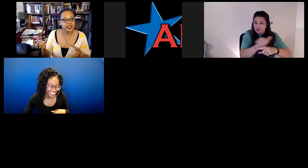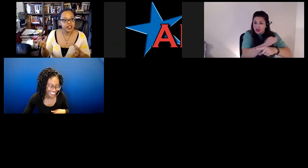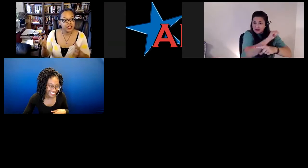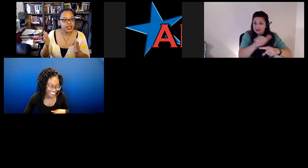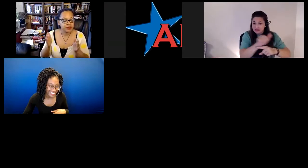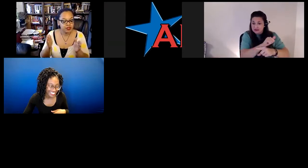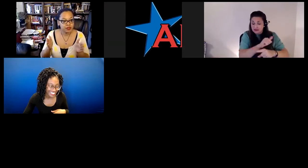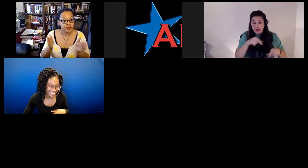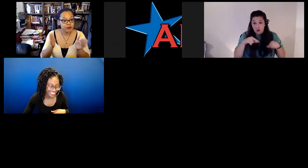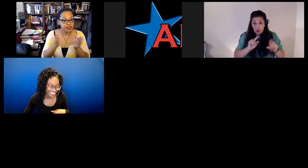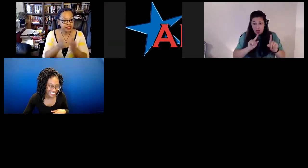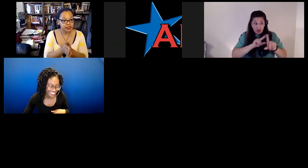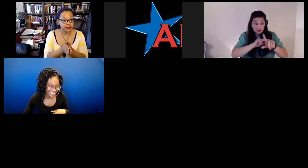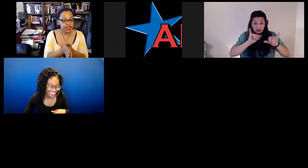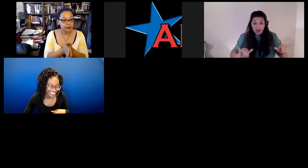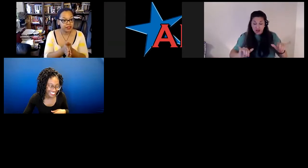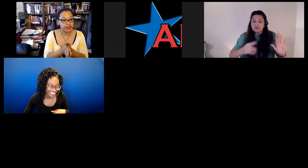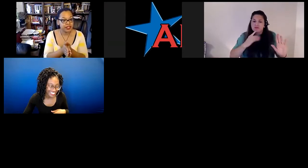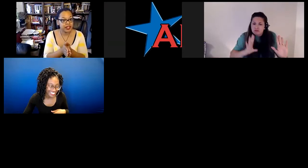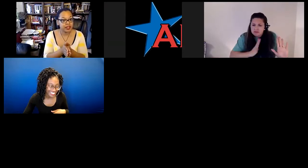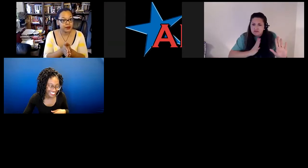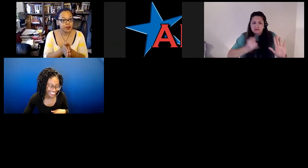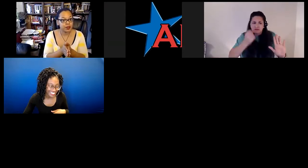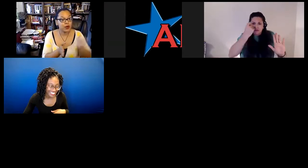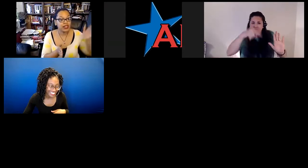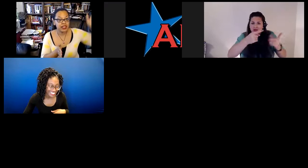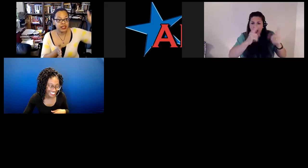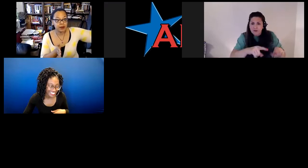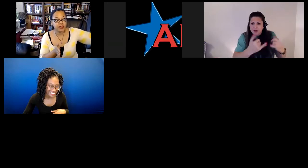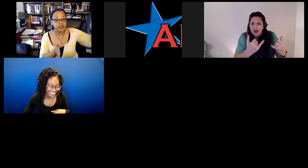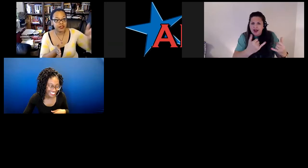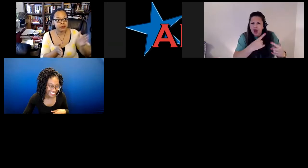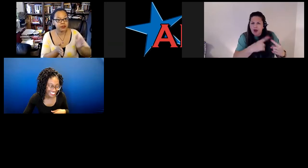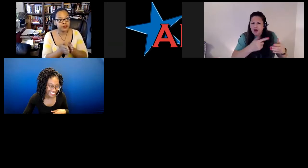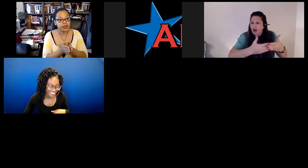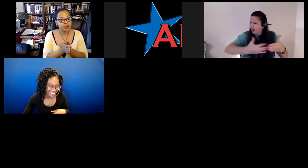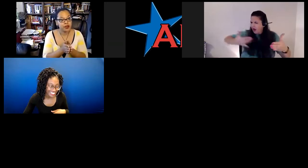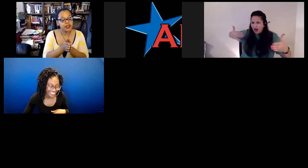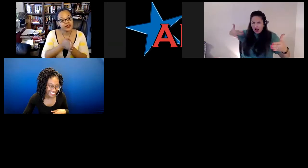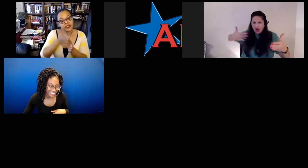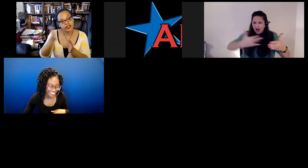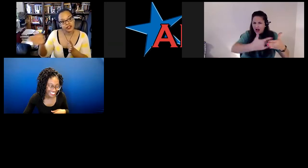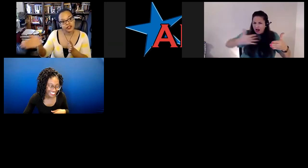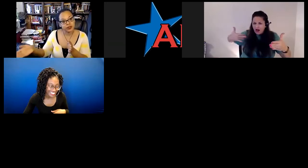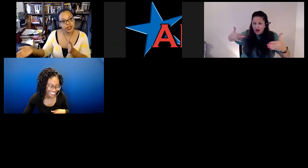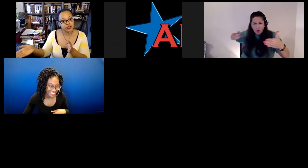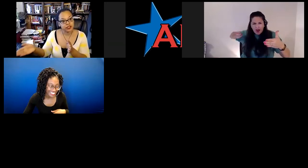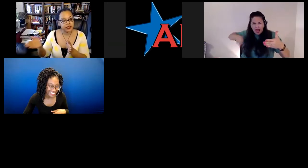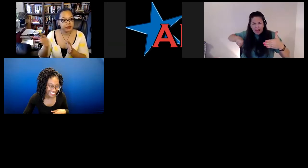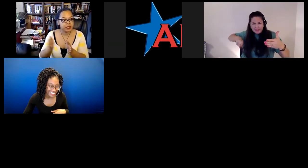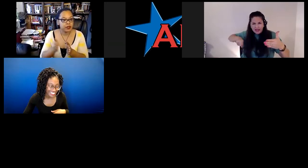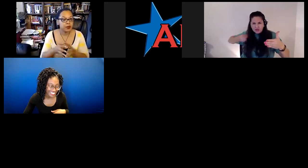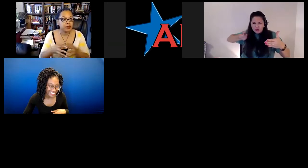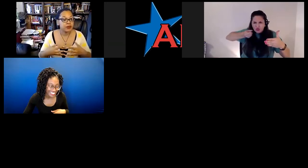that, you're able to do it from like, this is what's happening right now. What led up to this upstream? What is this leading to